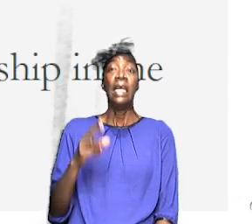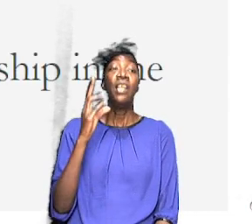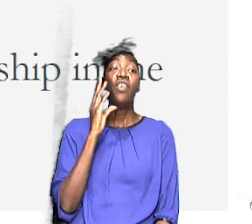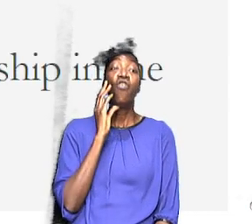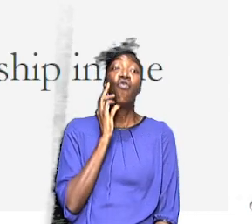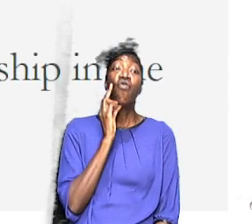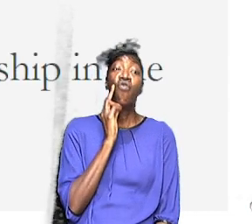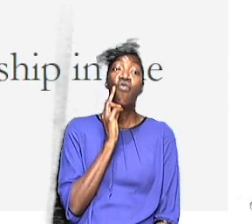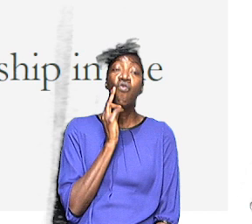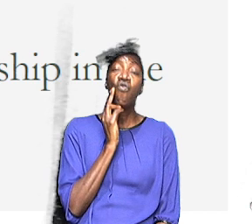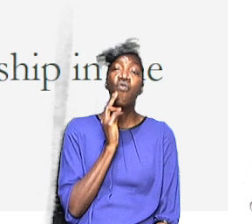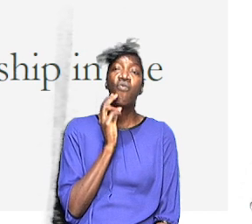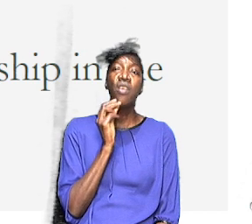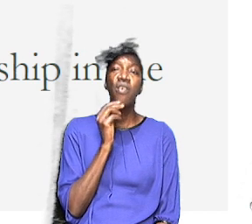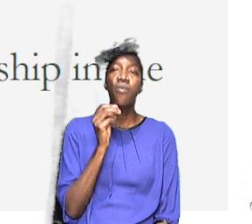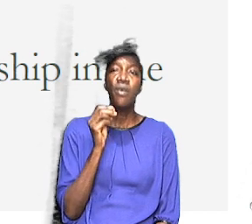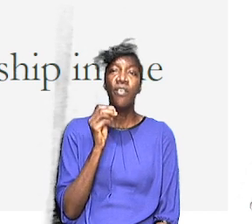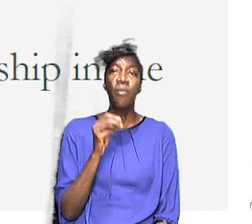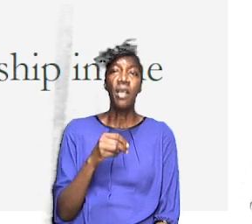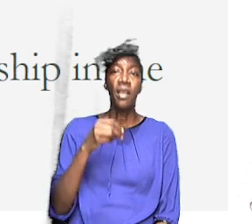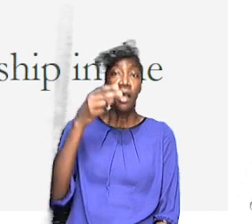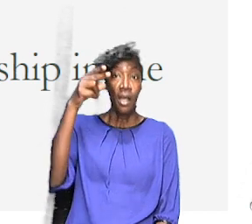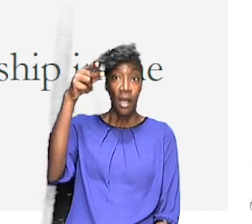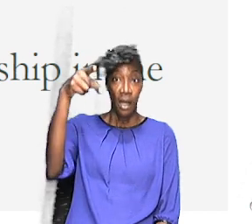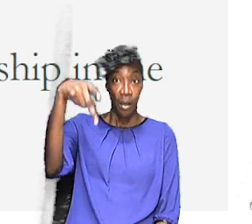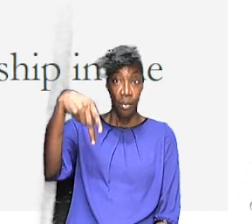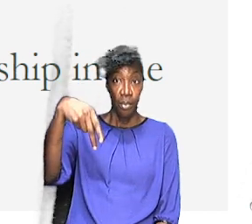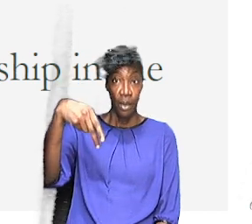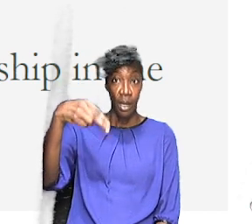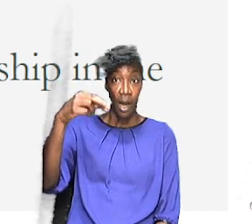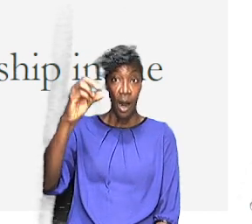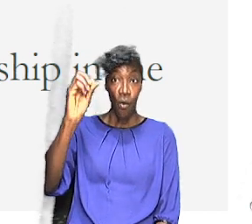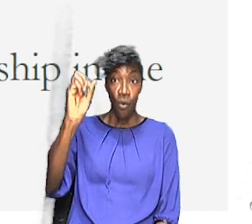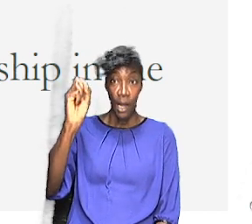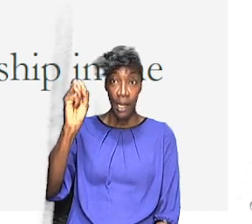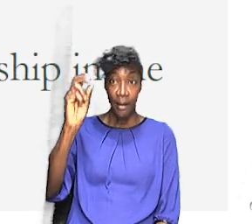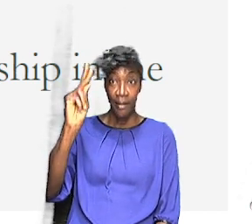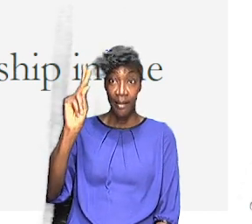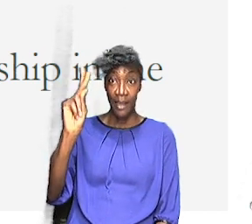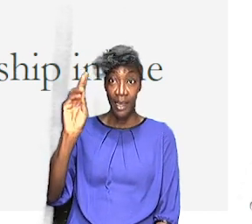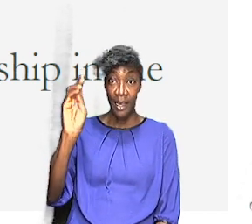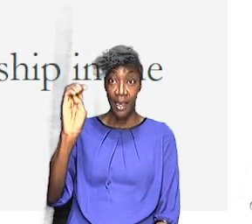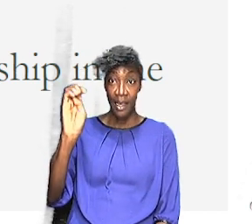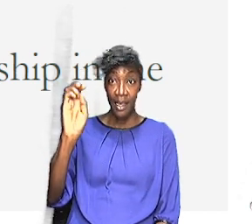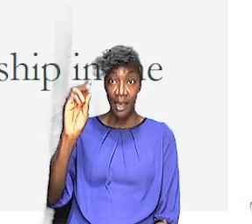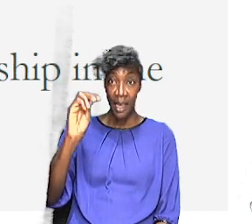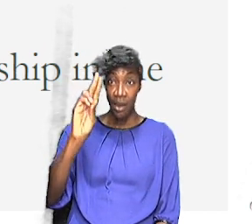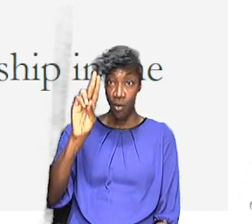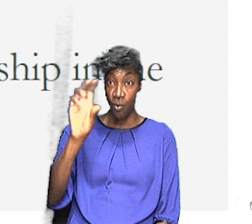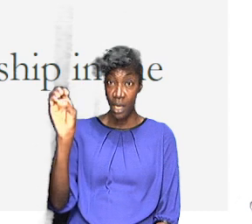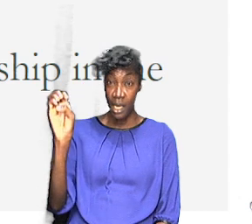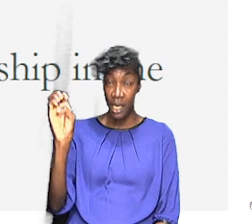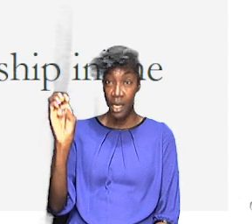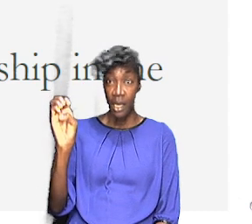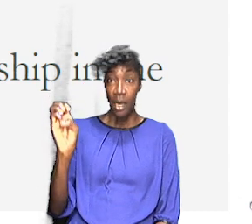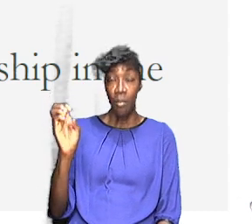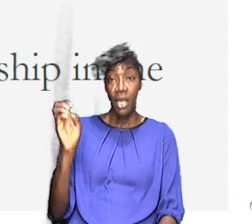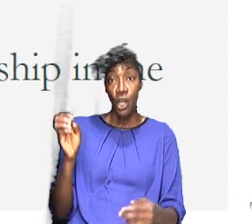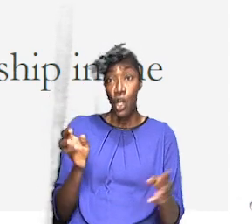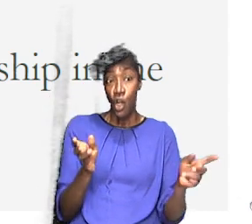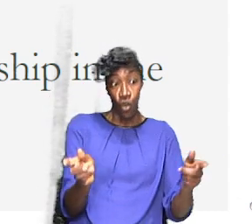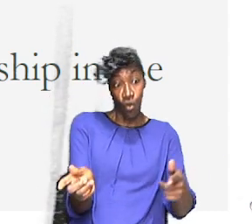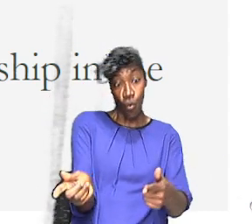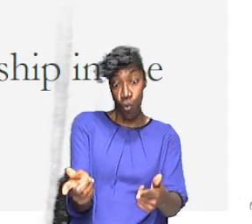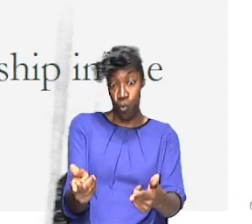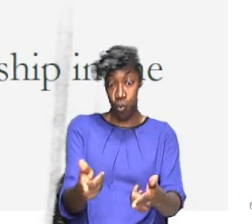for worship is prokastino. And prosk means towards and kino means to kiss. So the meaning of the